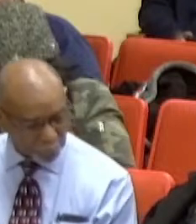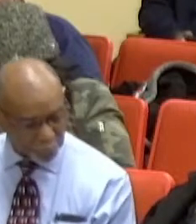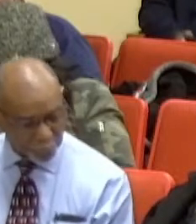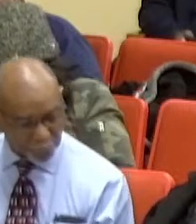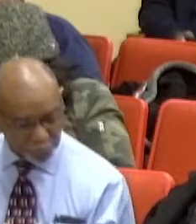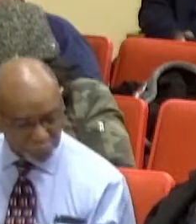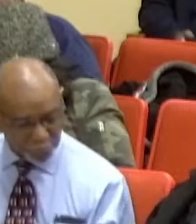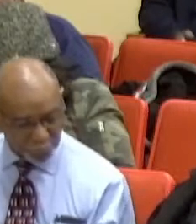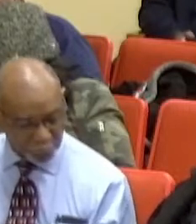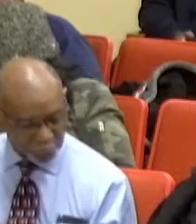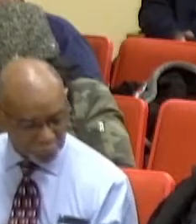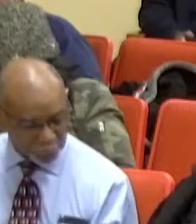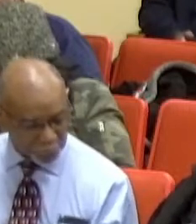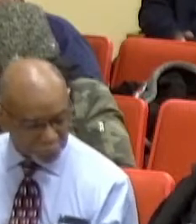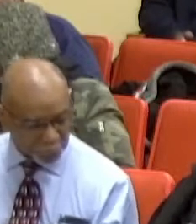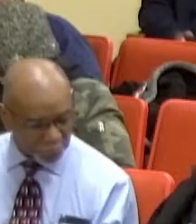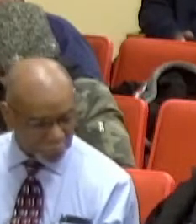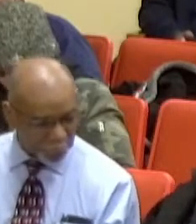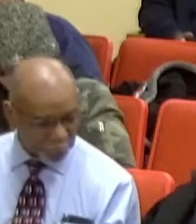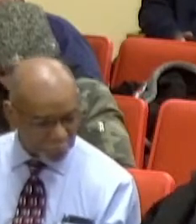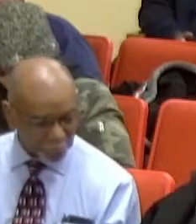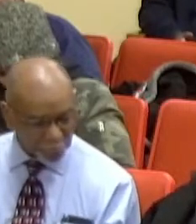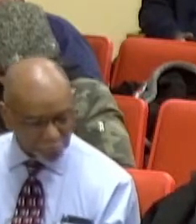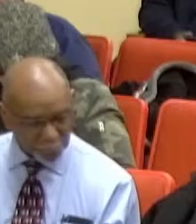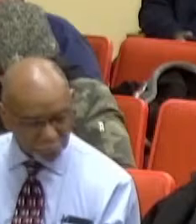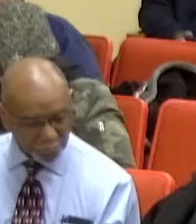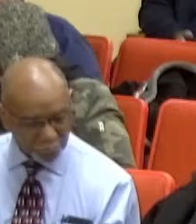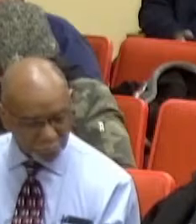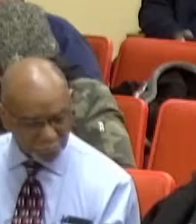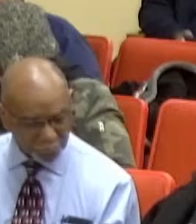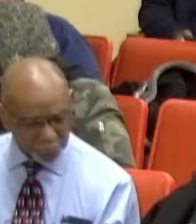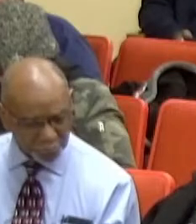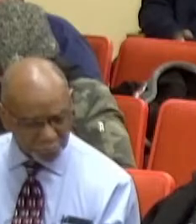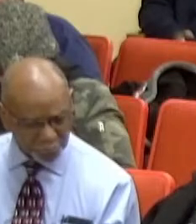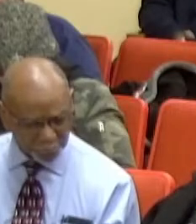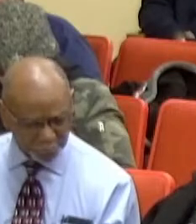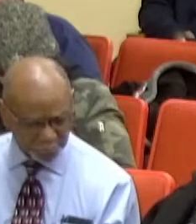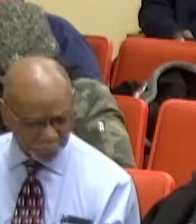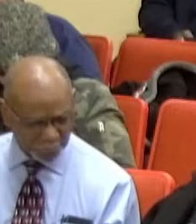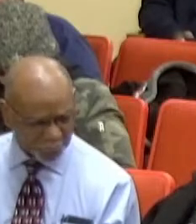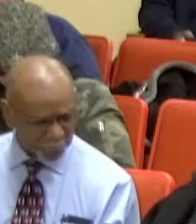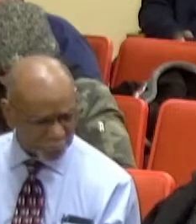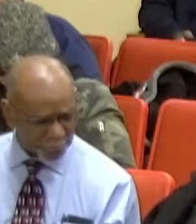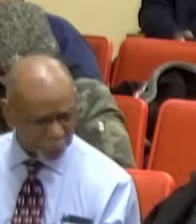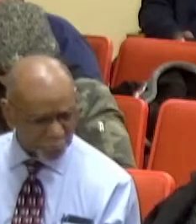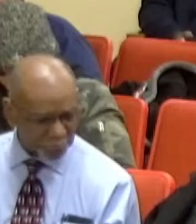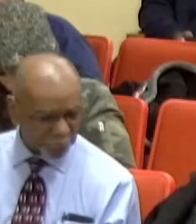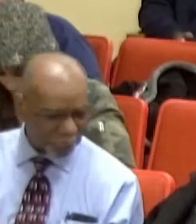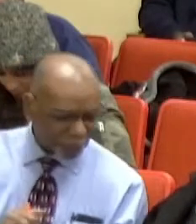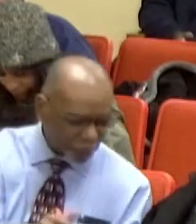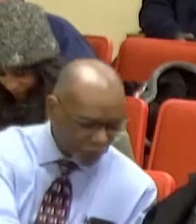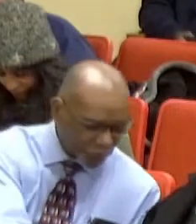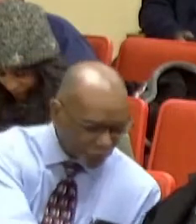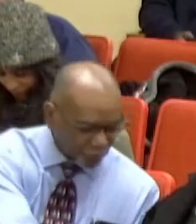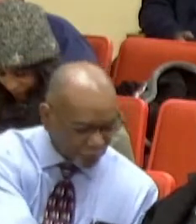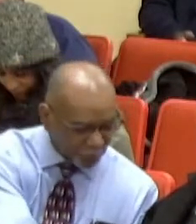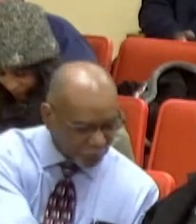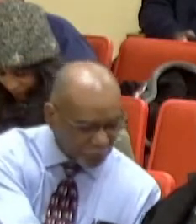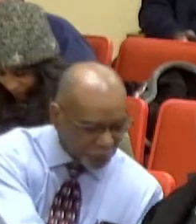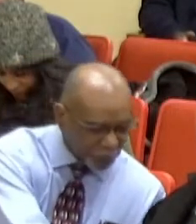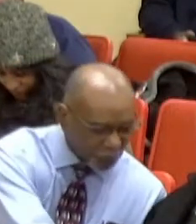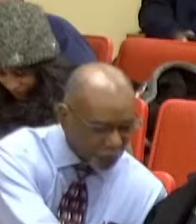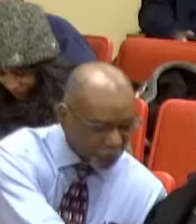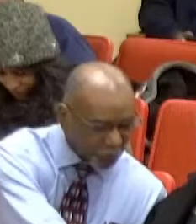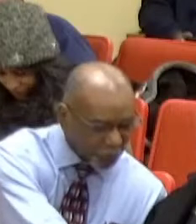The pictures and slides that we provided show that there are many streams, natural springs, retention ponds, and